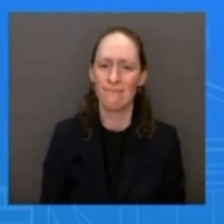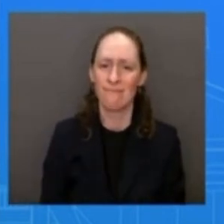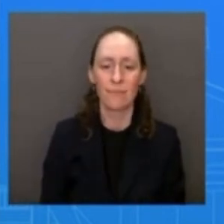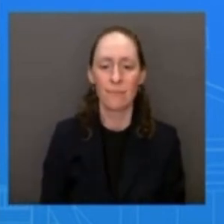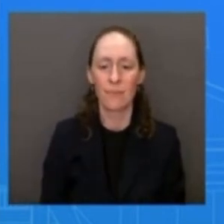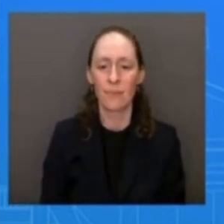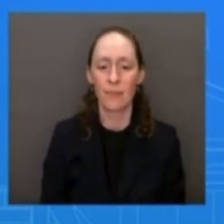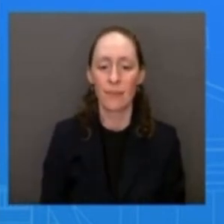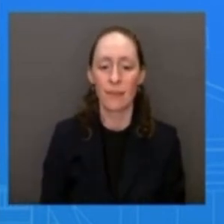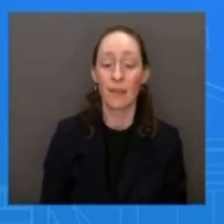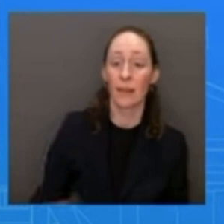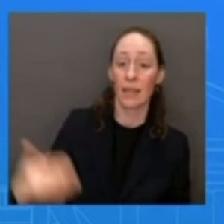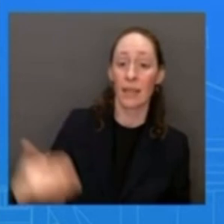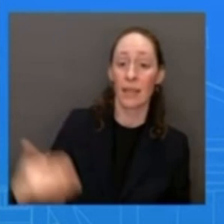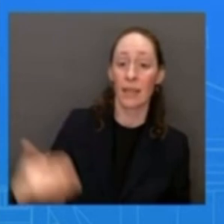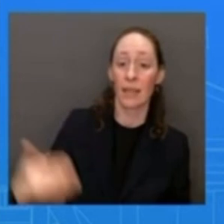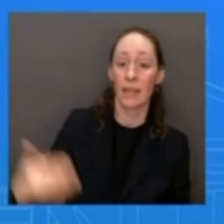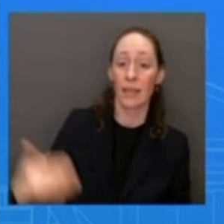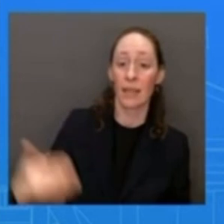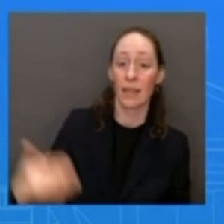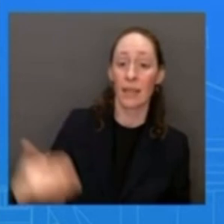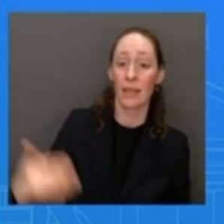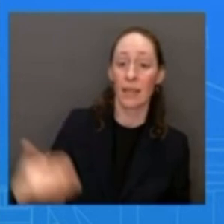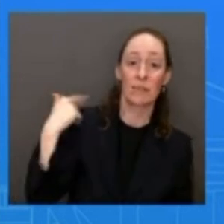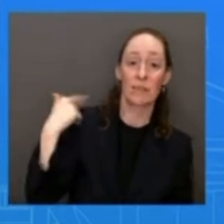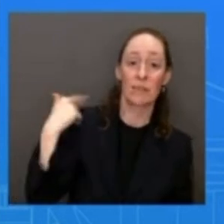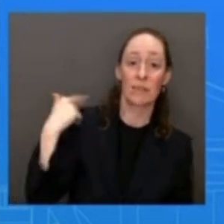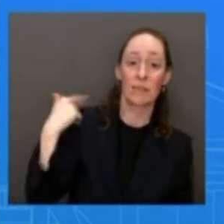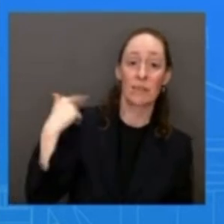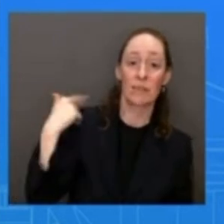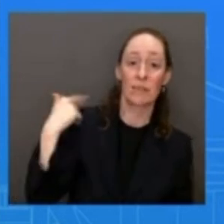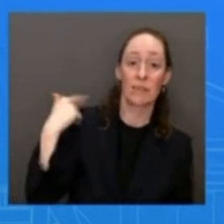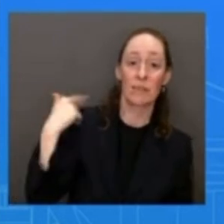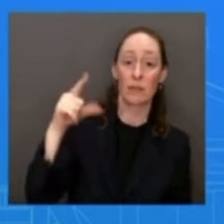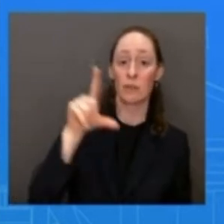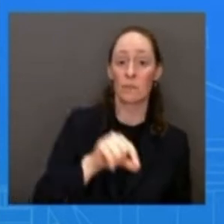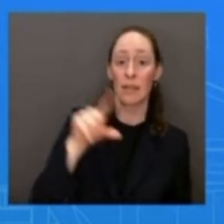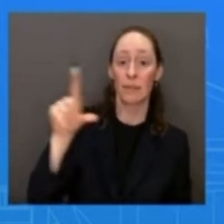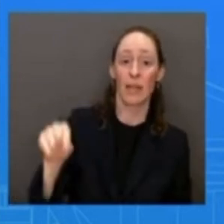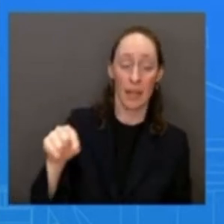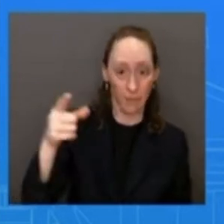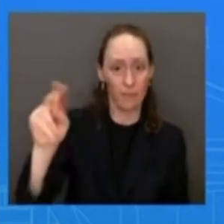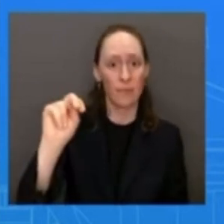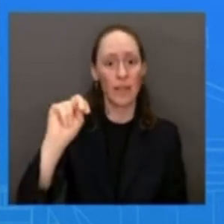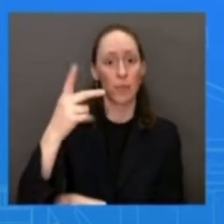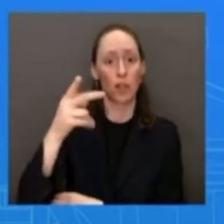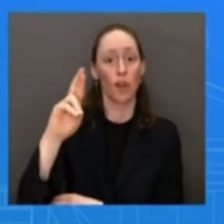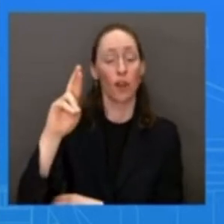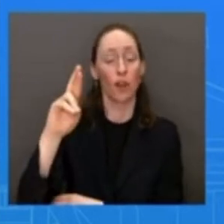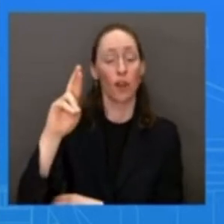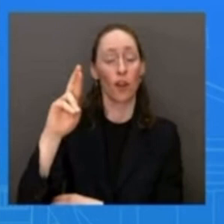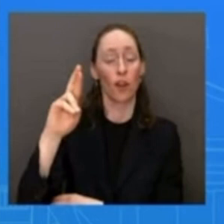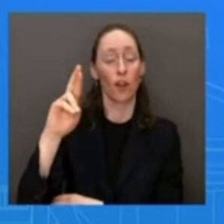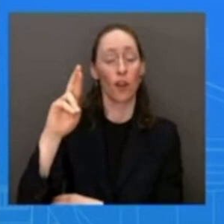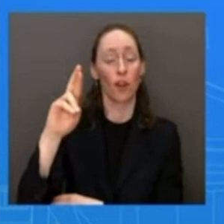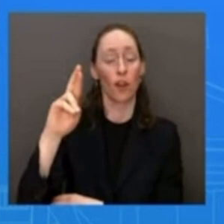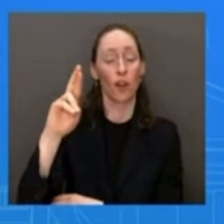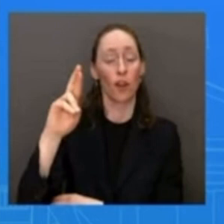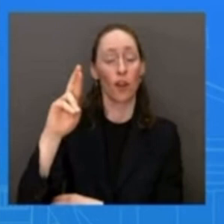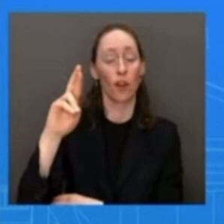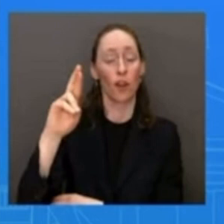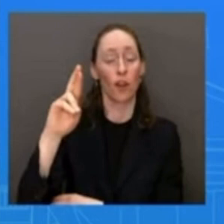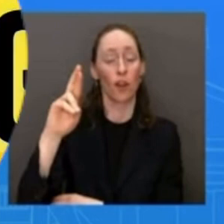following. You literally can't believe the facts Tucker Carlson tells you. So